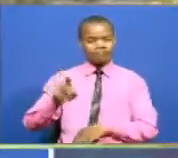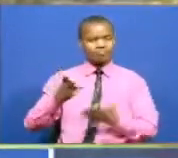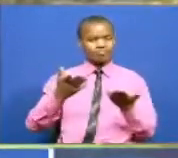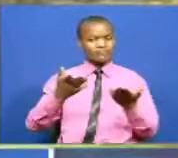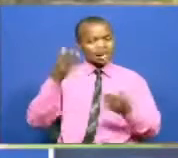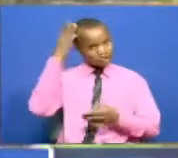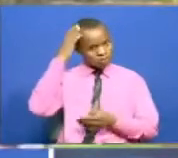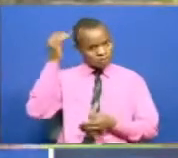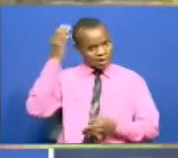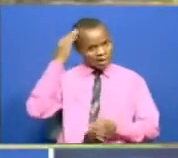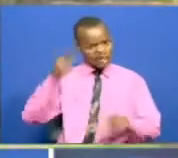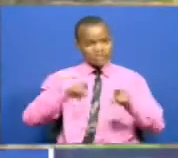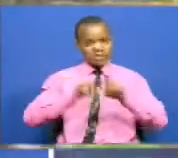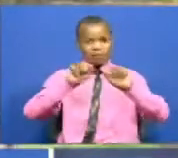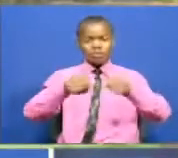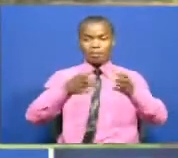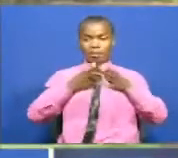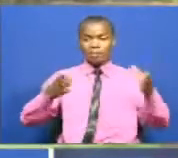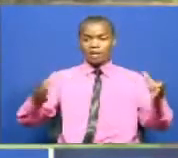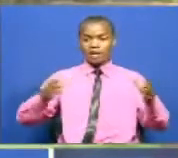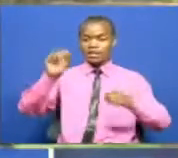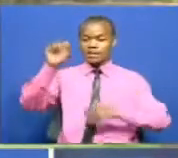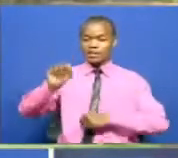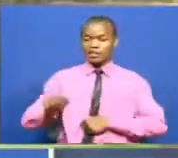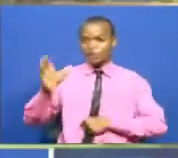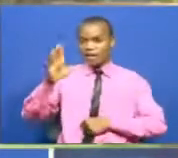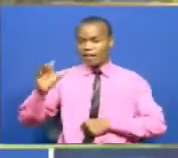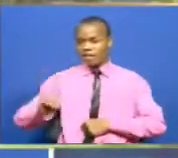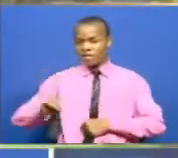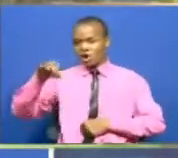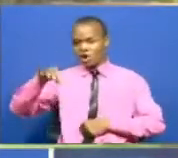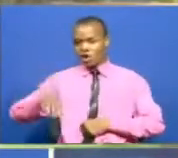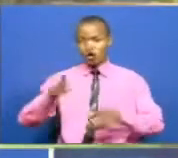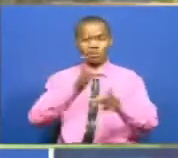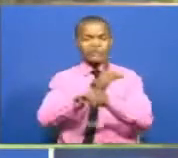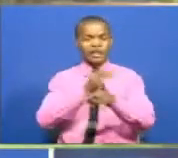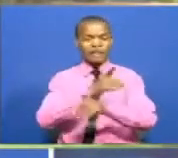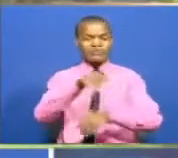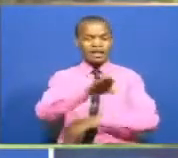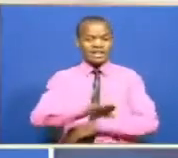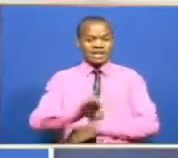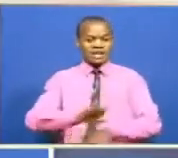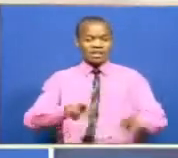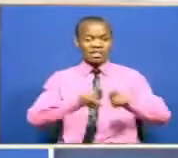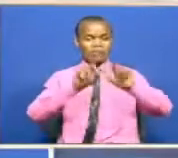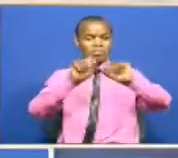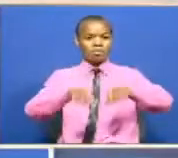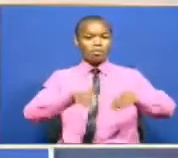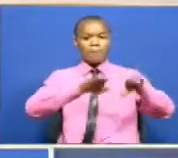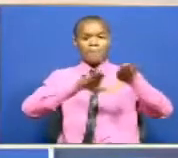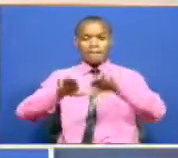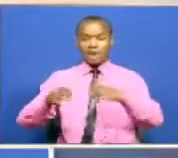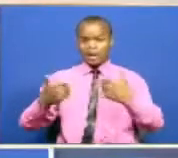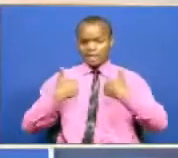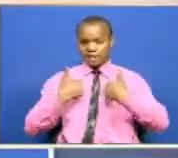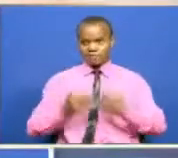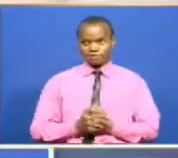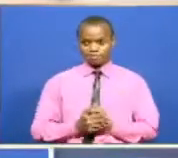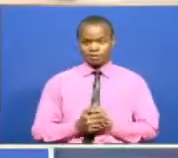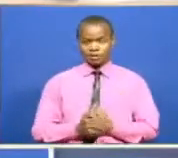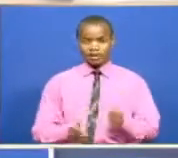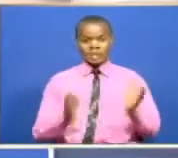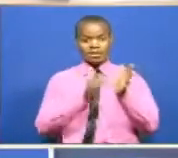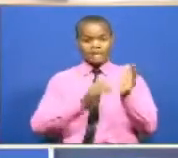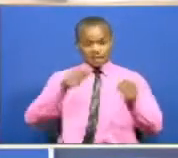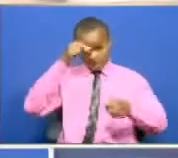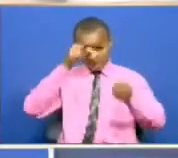kuexpand soko Congo, Afrika Kusini, ndio tuwezeshe soko la miraa liweze kupatikana. Mutua at the same time offered his services